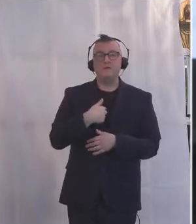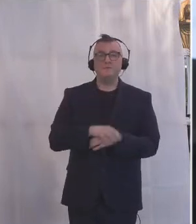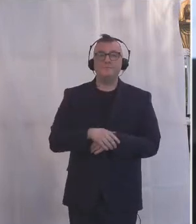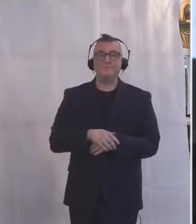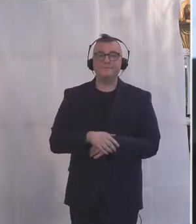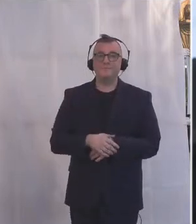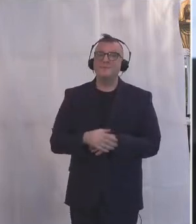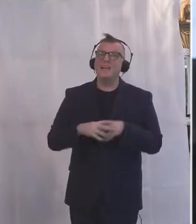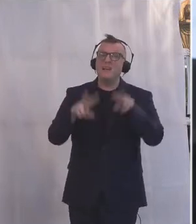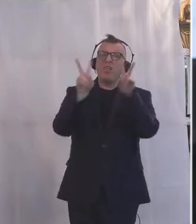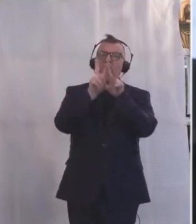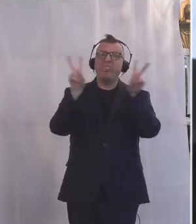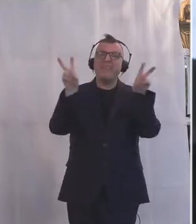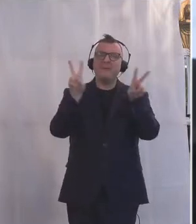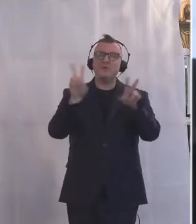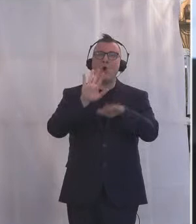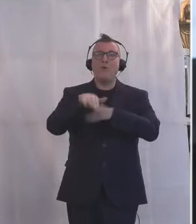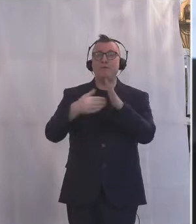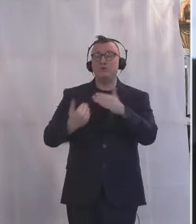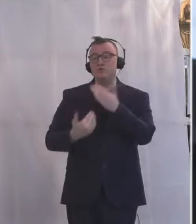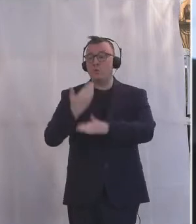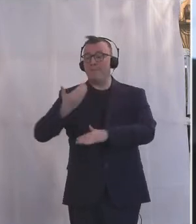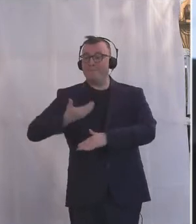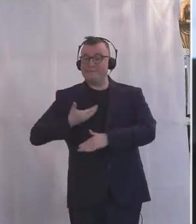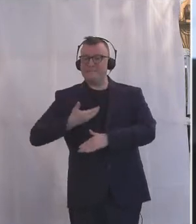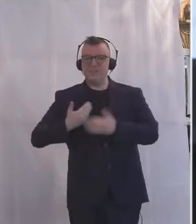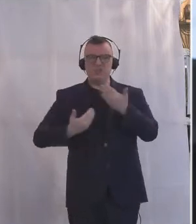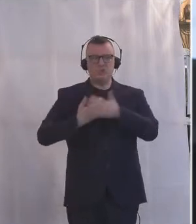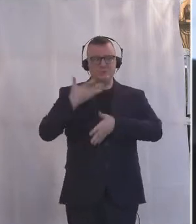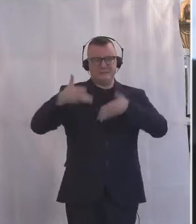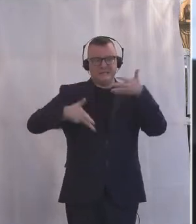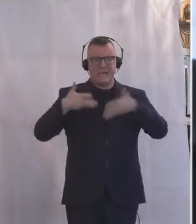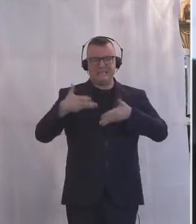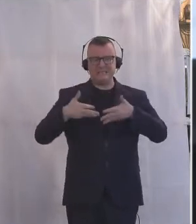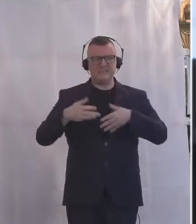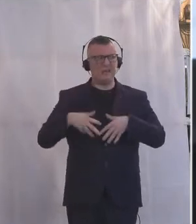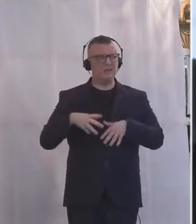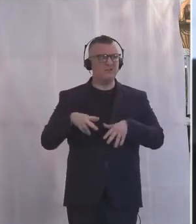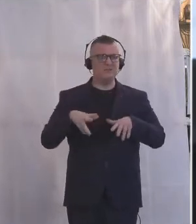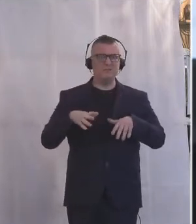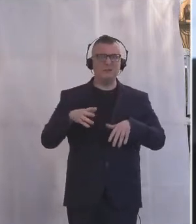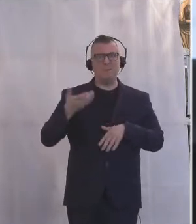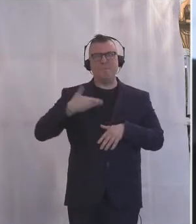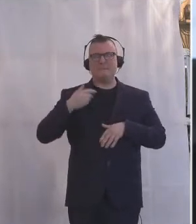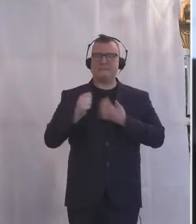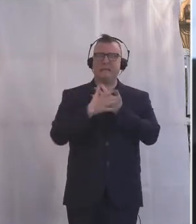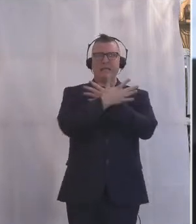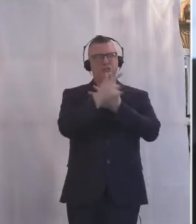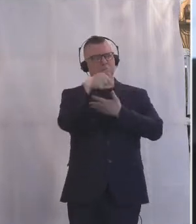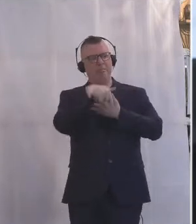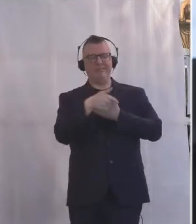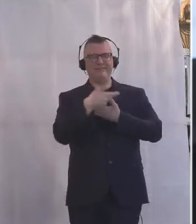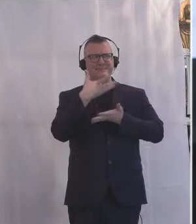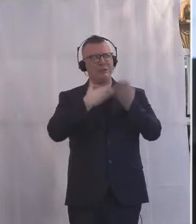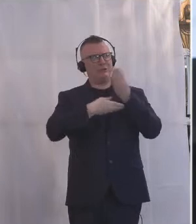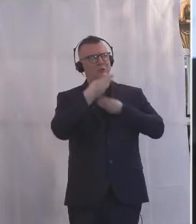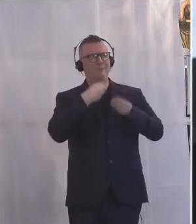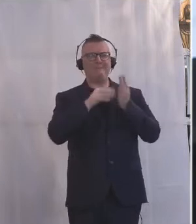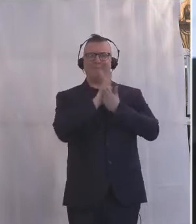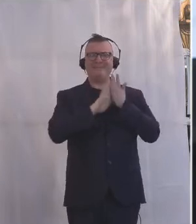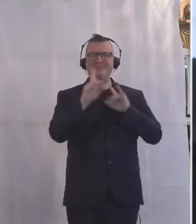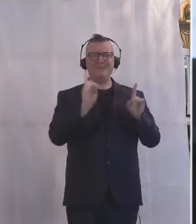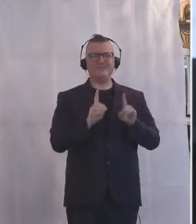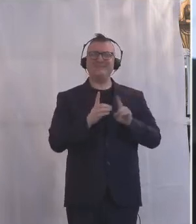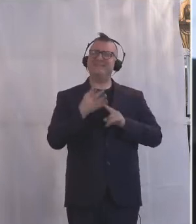around commercializing, learning new terminology, business angels, that sort of thing, I think everyone's kind of gone on that journey. And